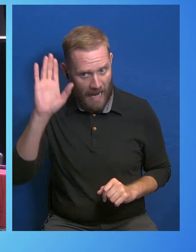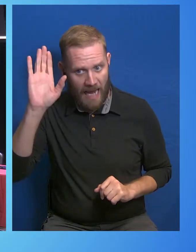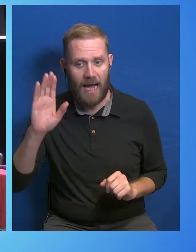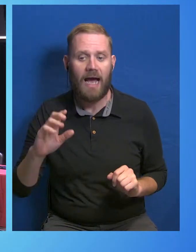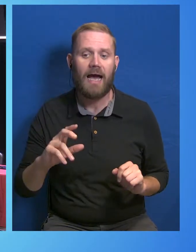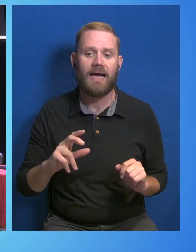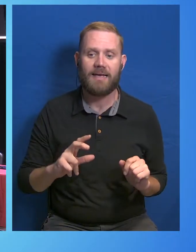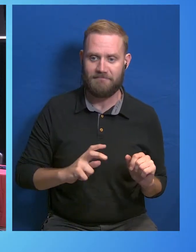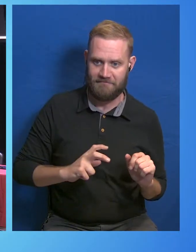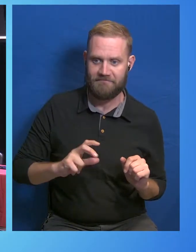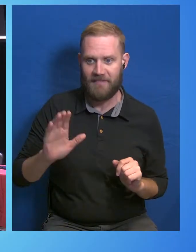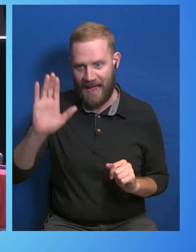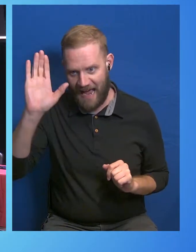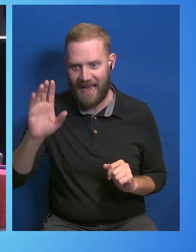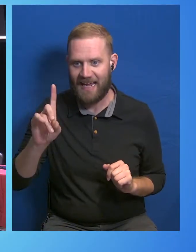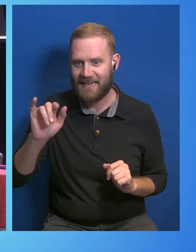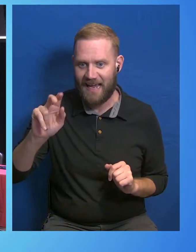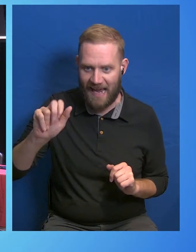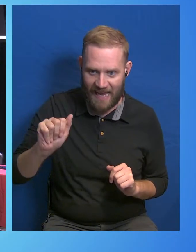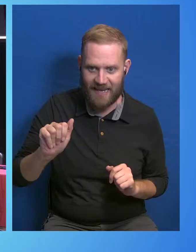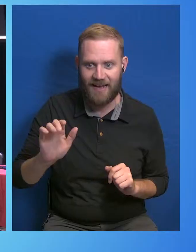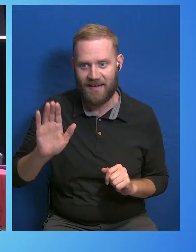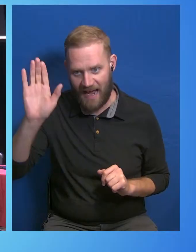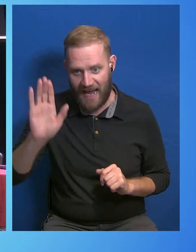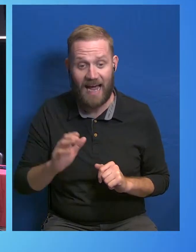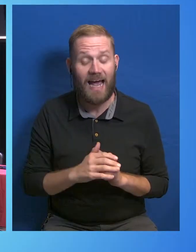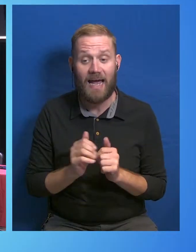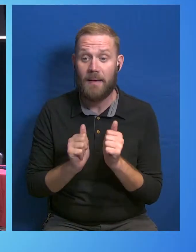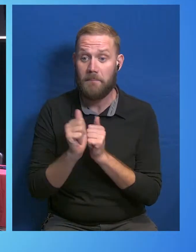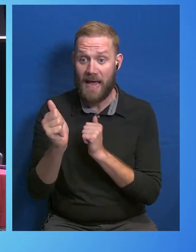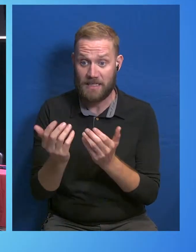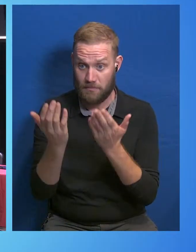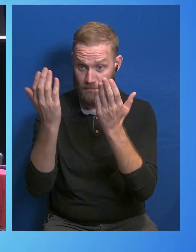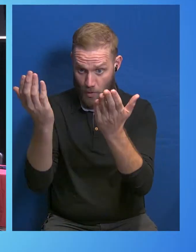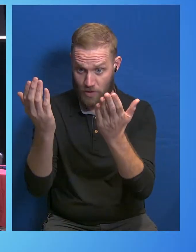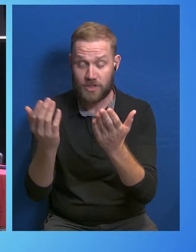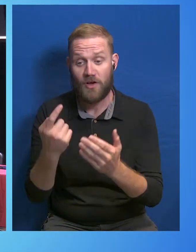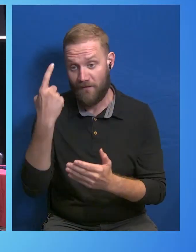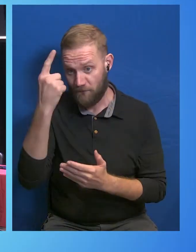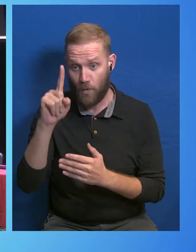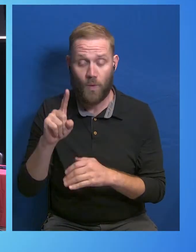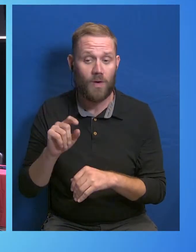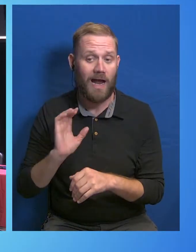This is Diana, aye. Fantastic, motion carries. That is our board calendar.